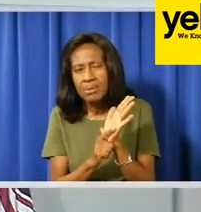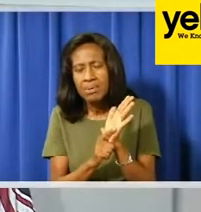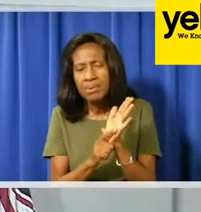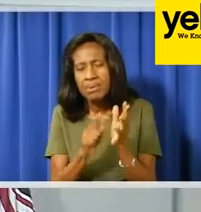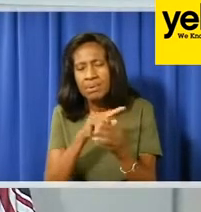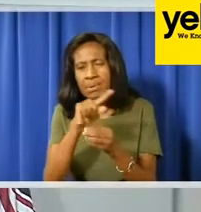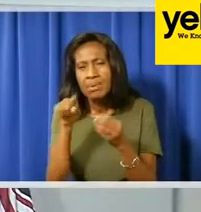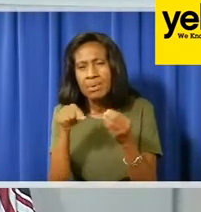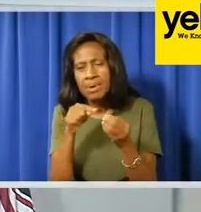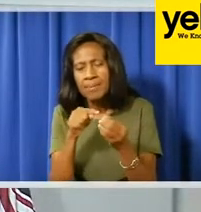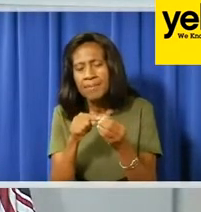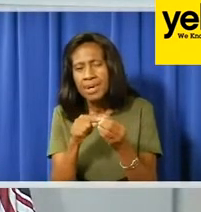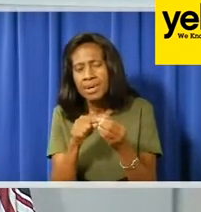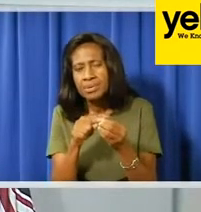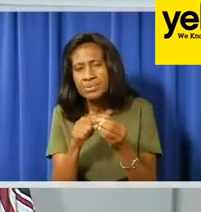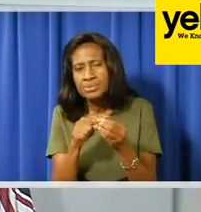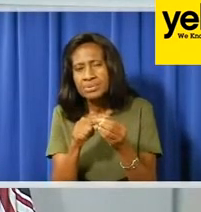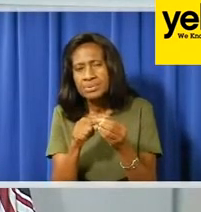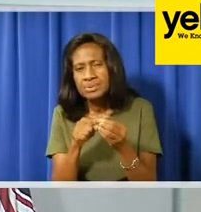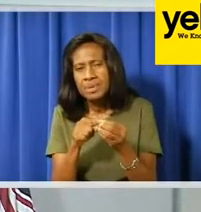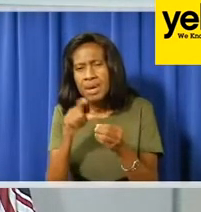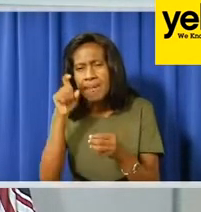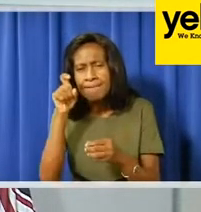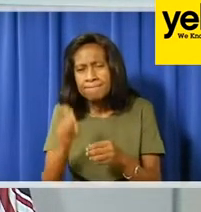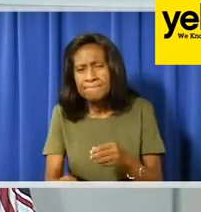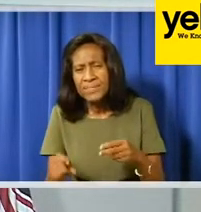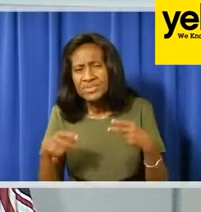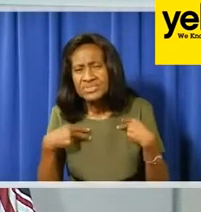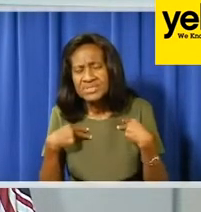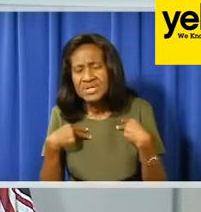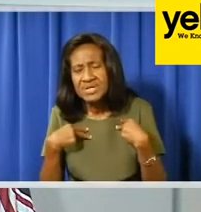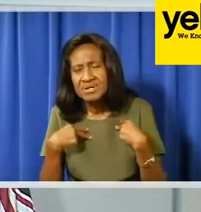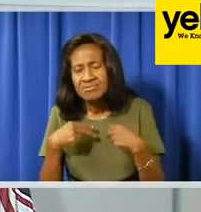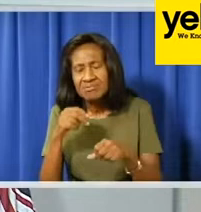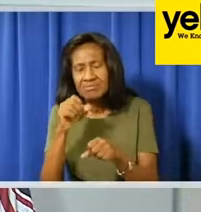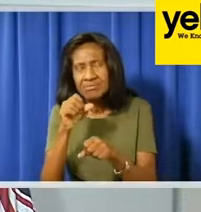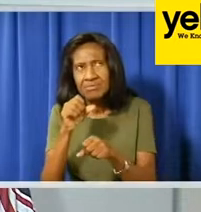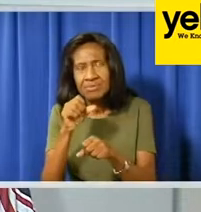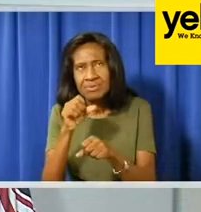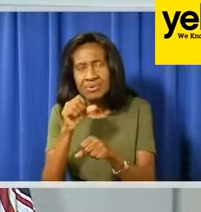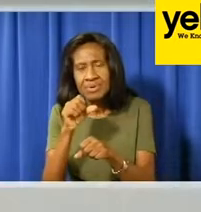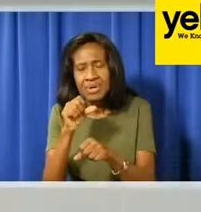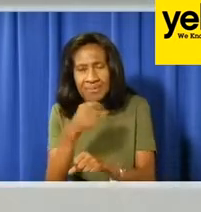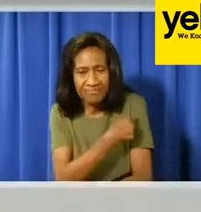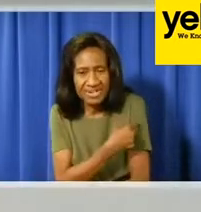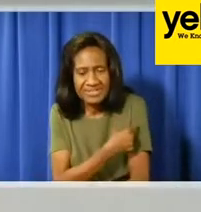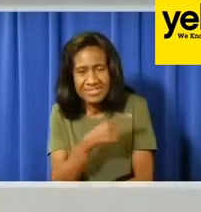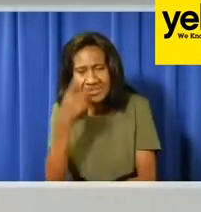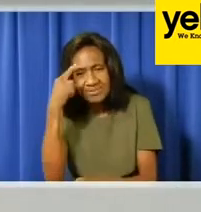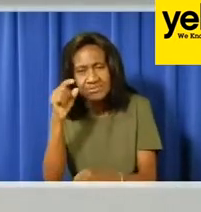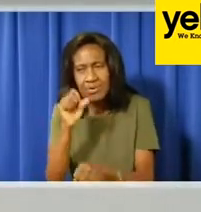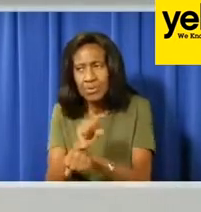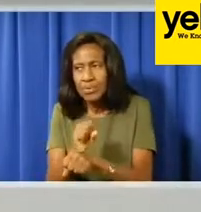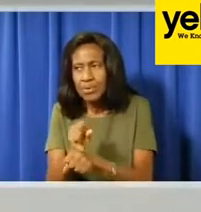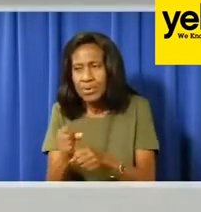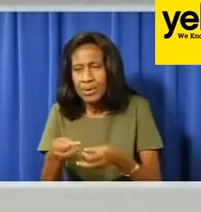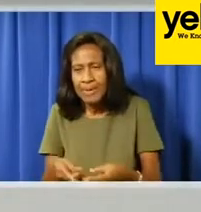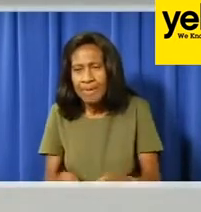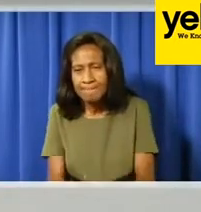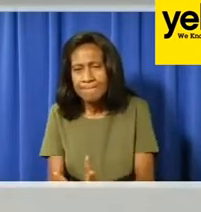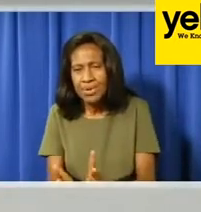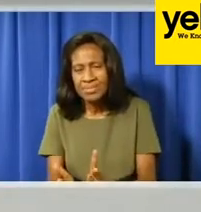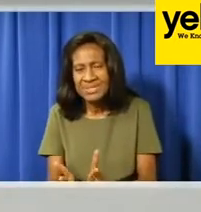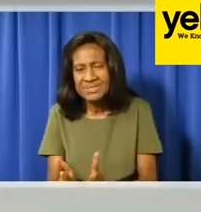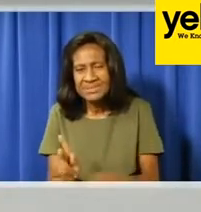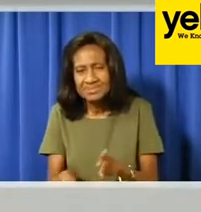the compulsory mandatory vaccine for work permit holders? Yes. Wendy, if you allow me a second, I want